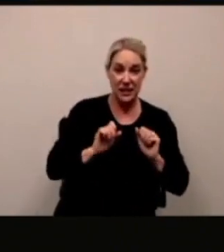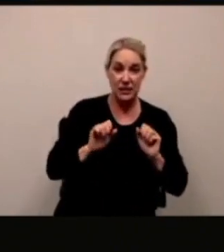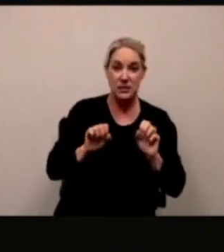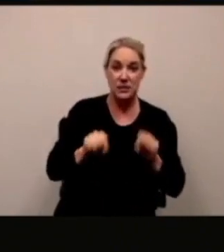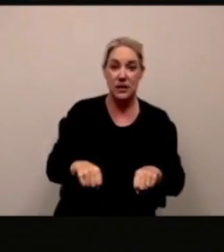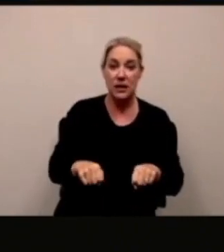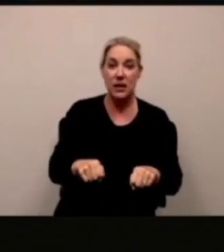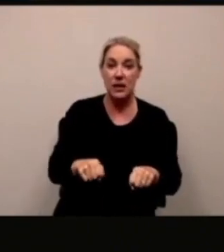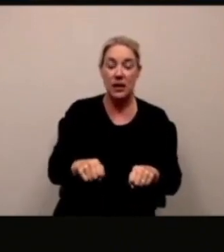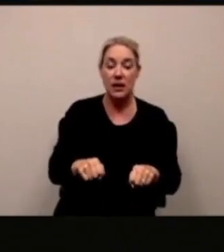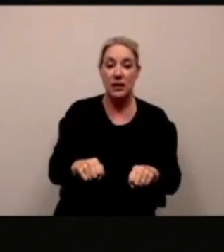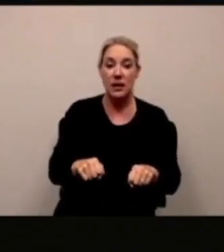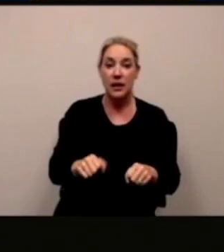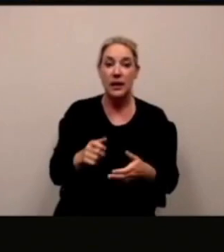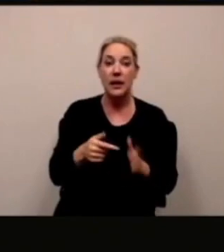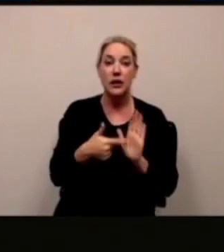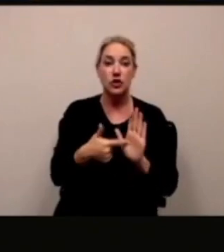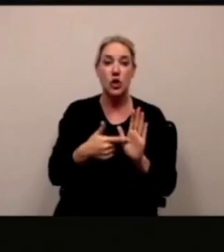have eliminated.